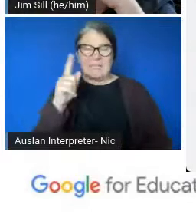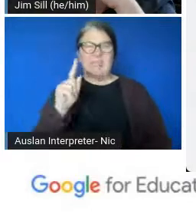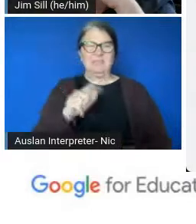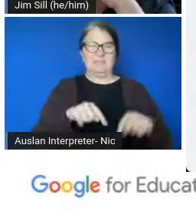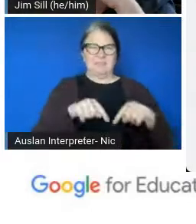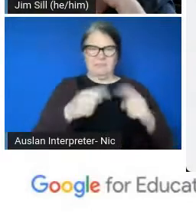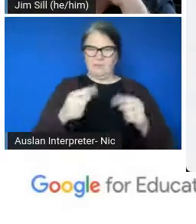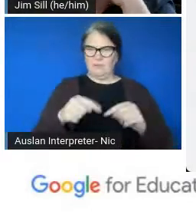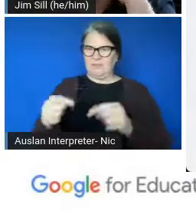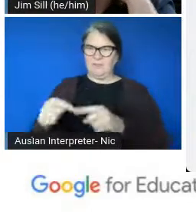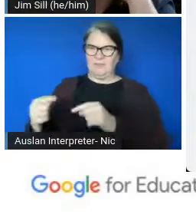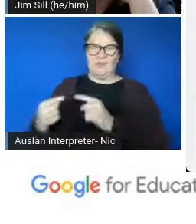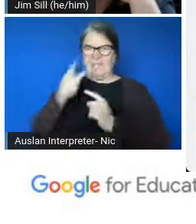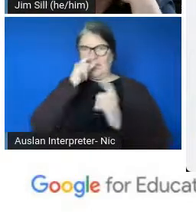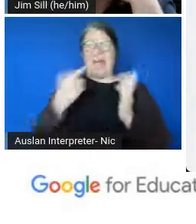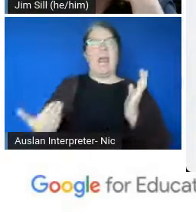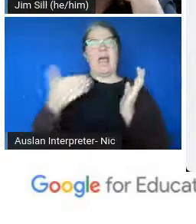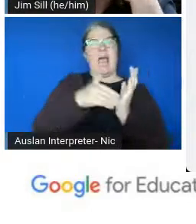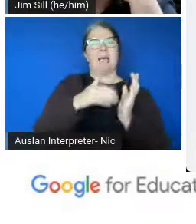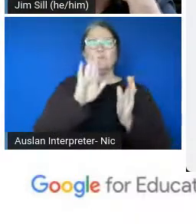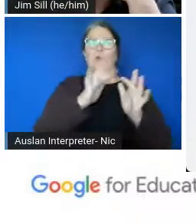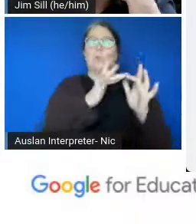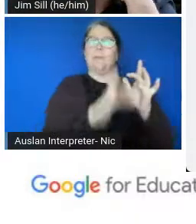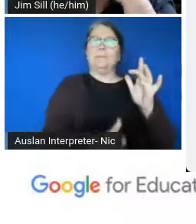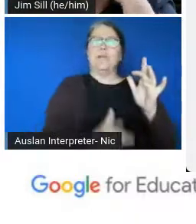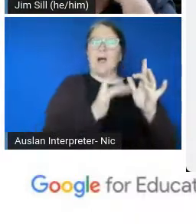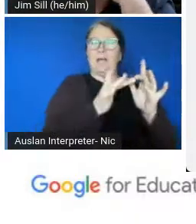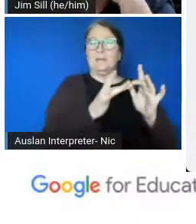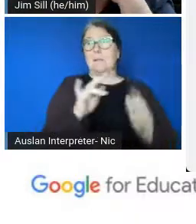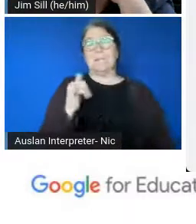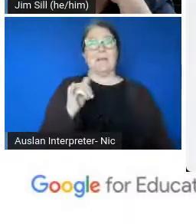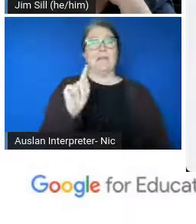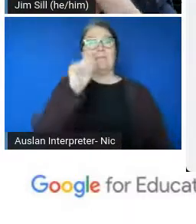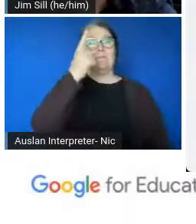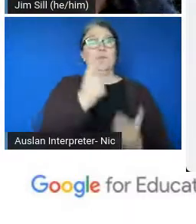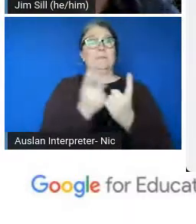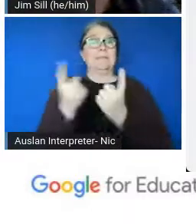into your website. So the first thing I might say is